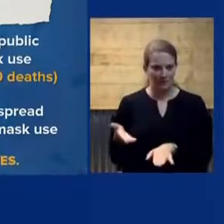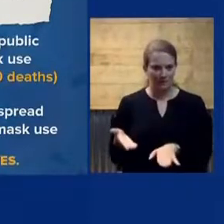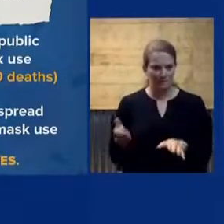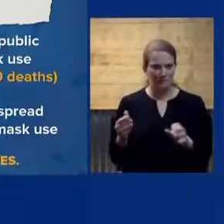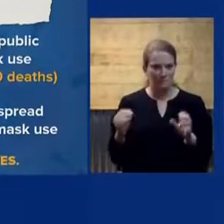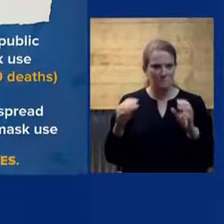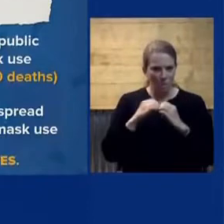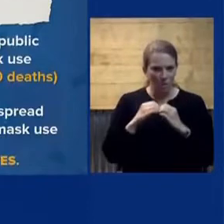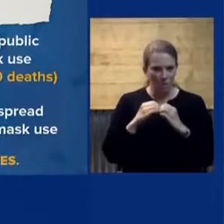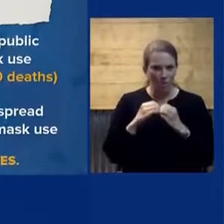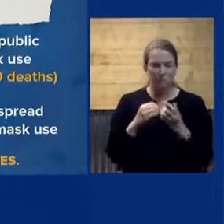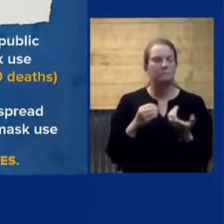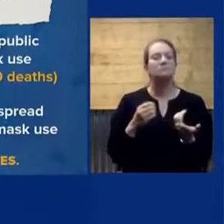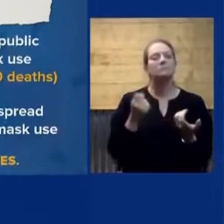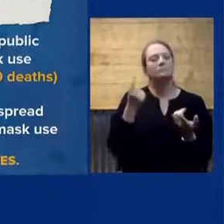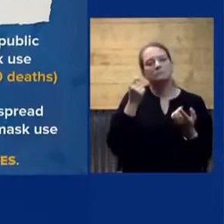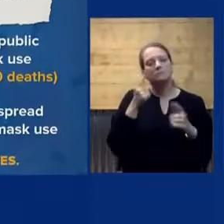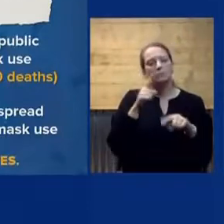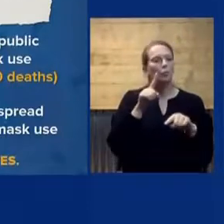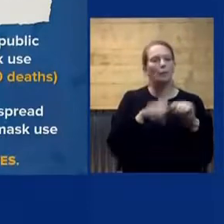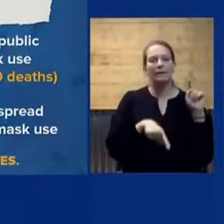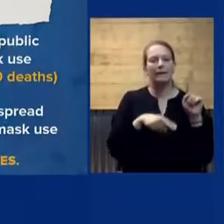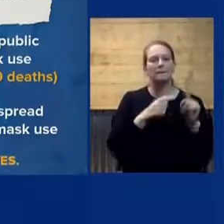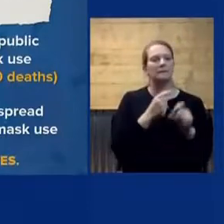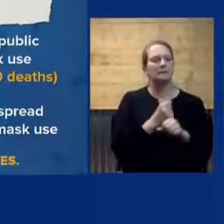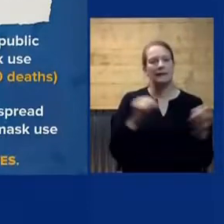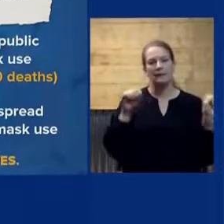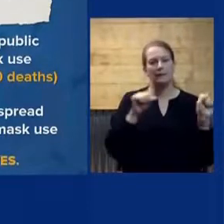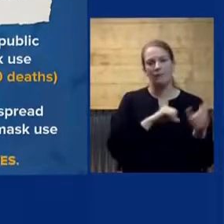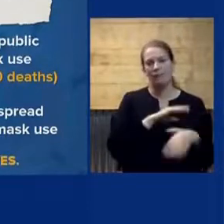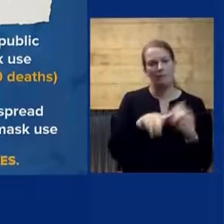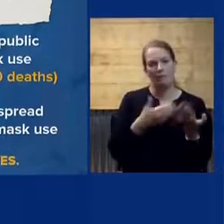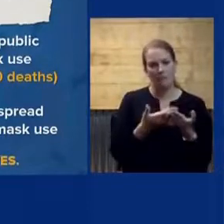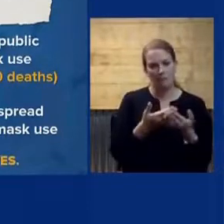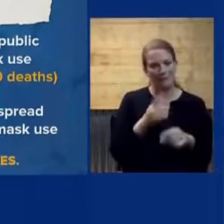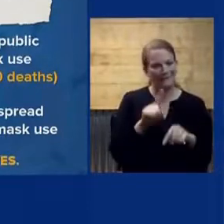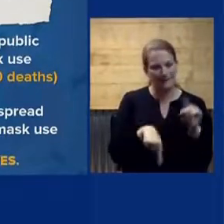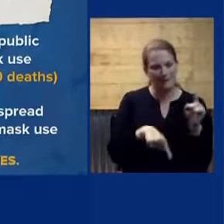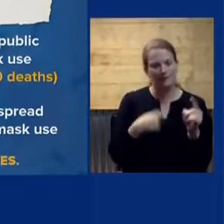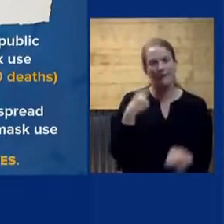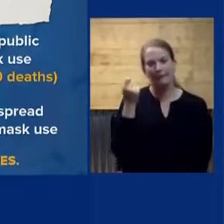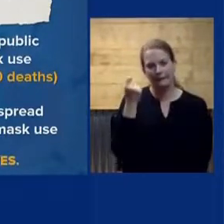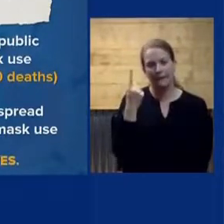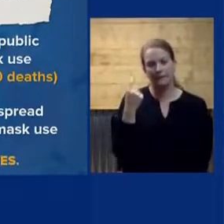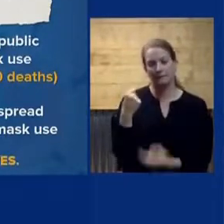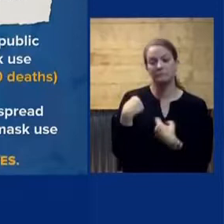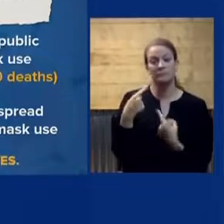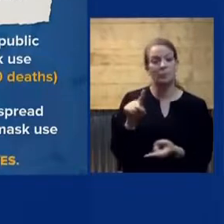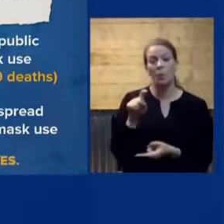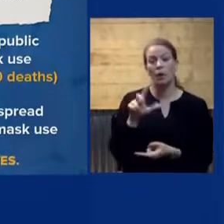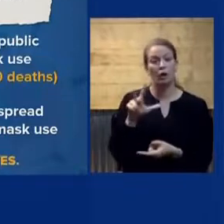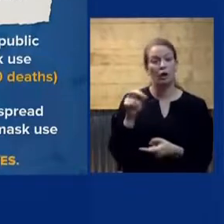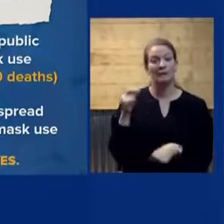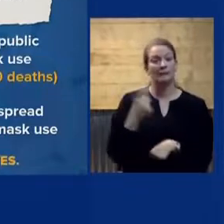You're not going to save everyone's life. I get it. I've struggled with it for 130 days.